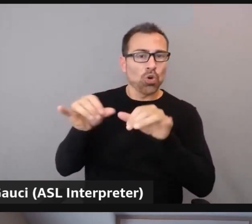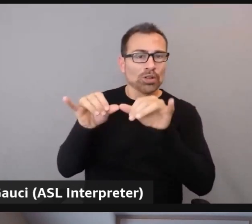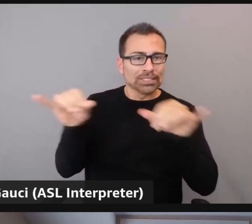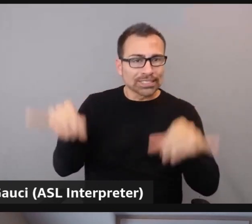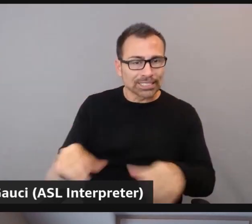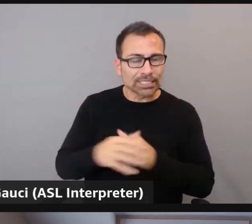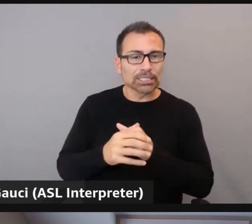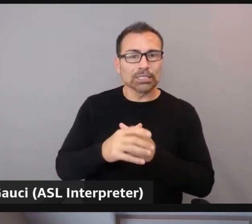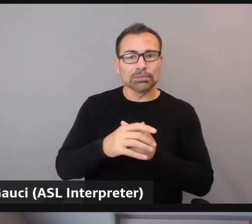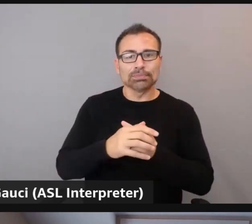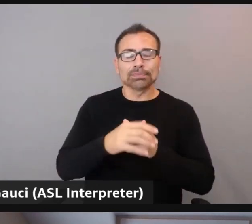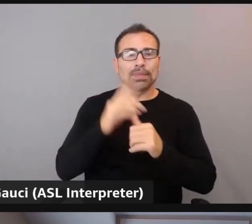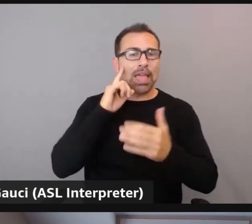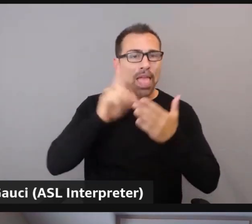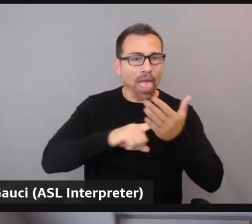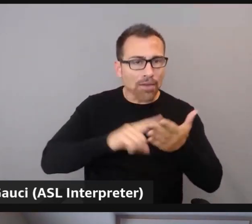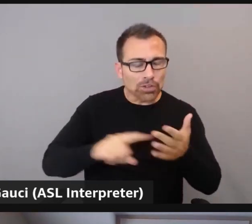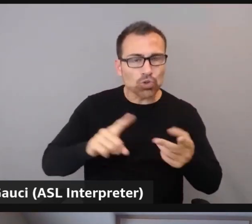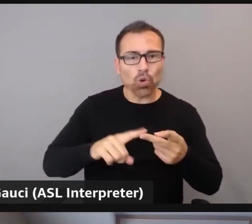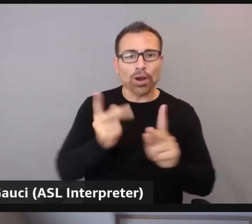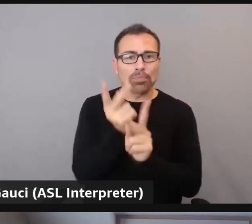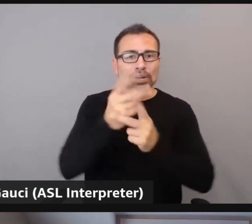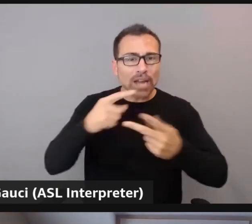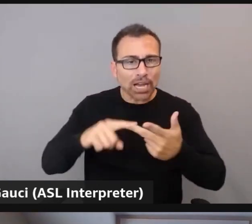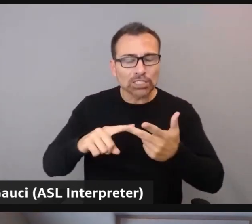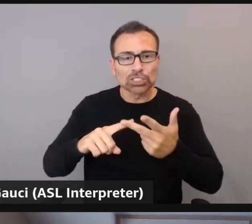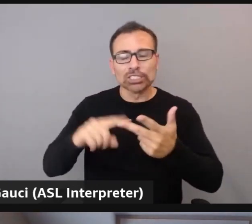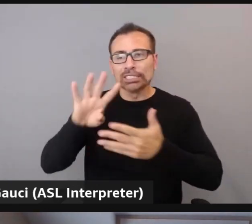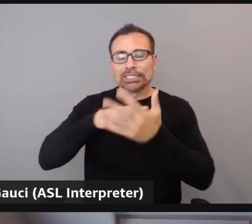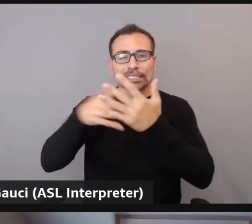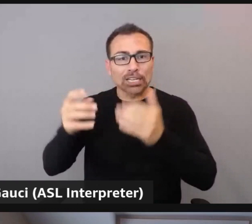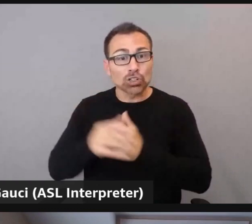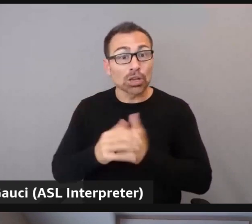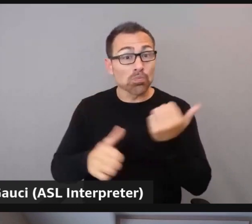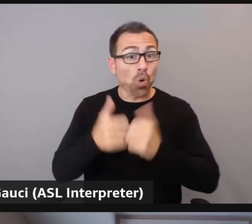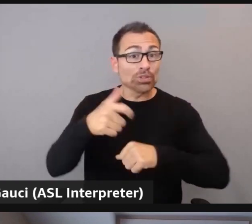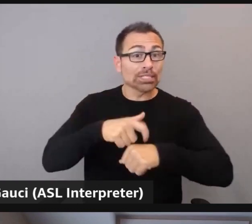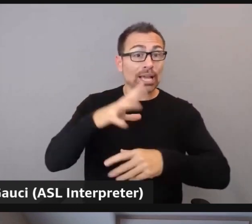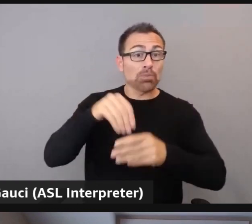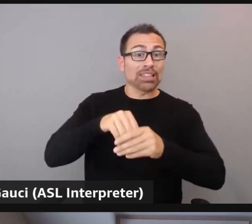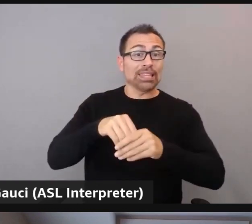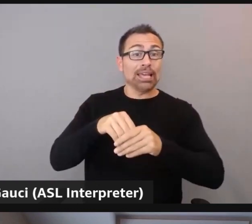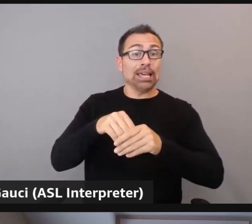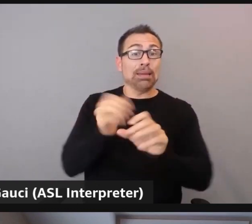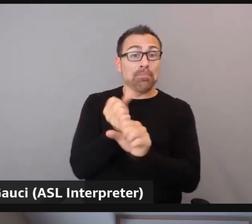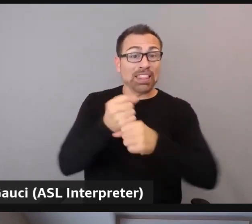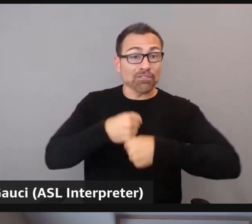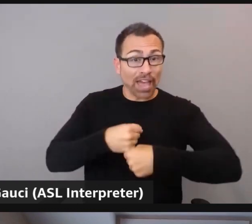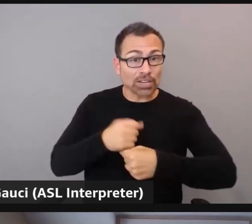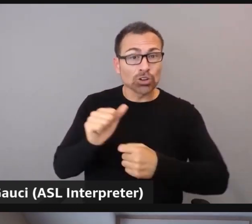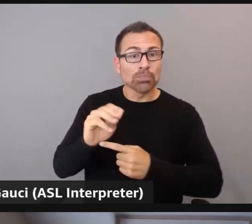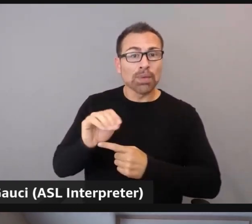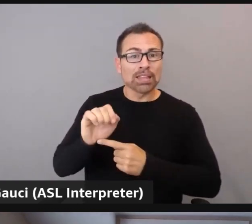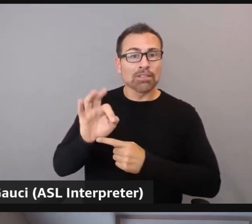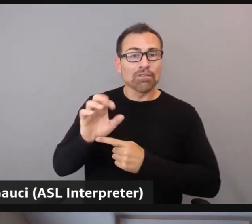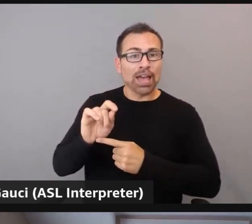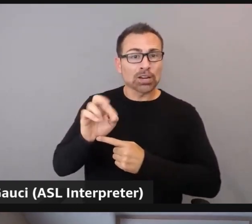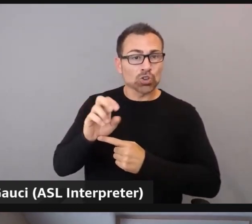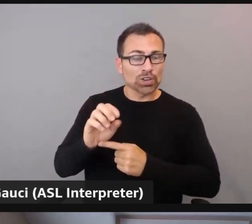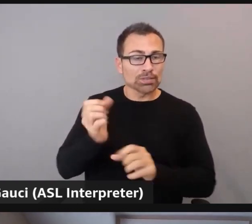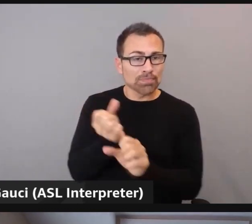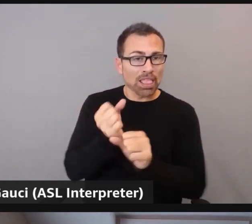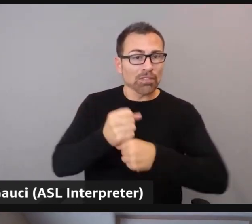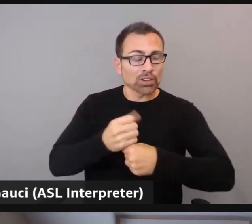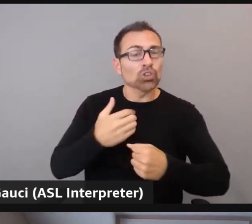So oftentimes, particularly in manufacturing, you're going to have systems that are kind of connecting everything